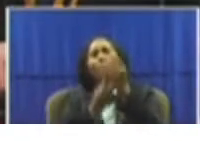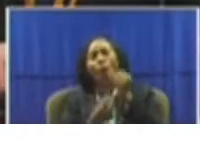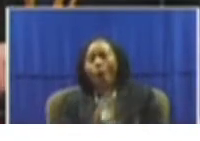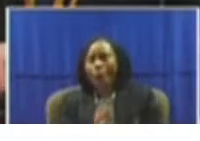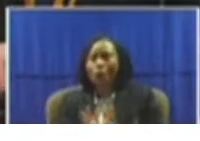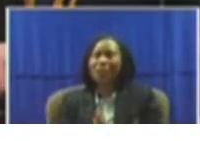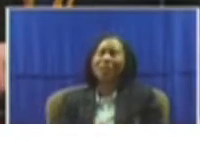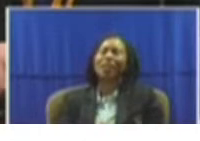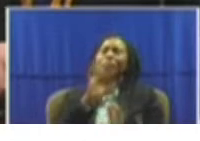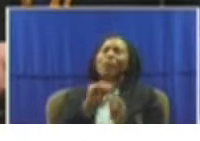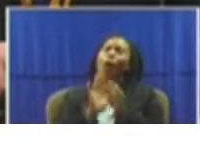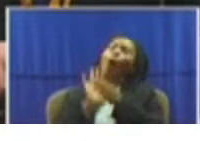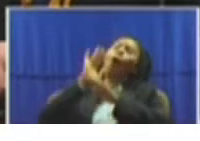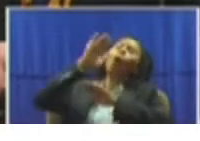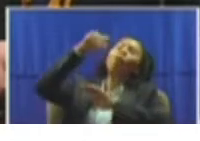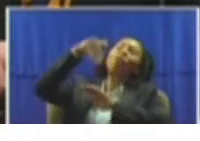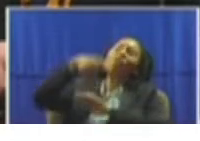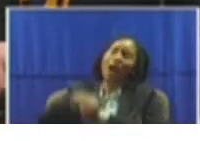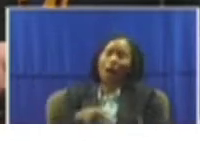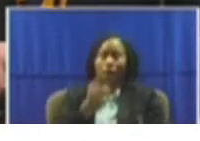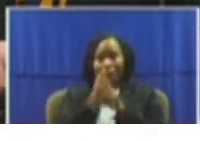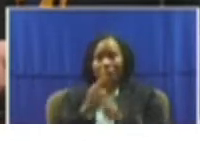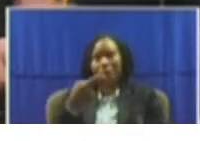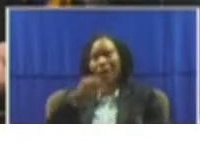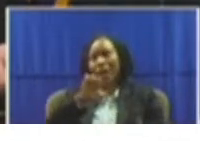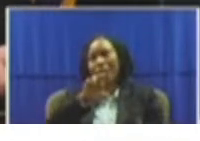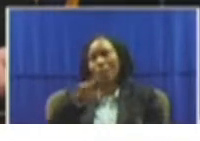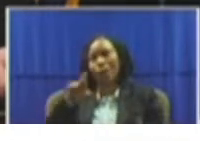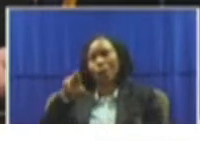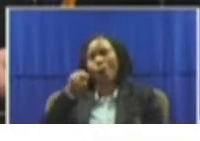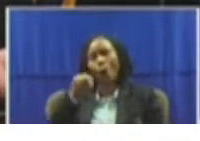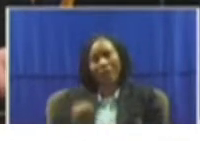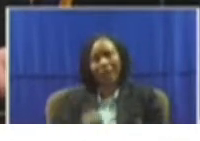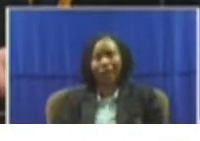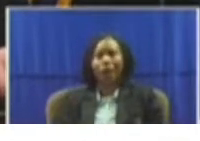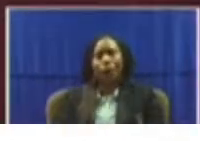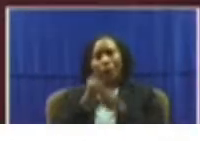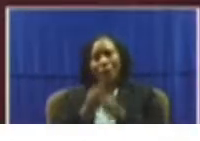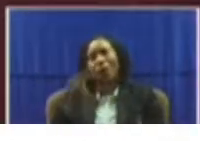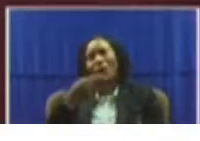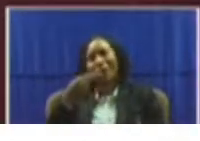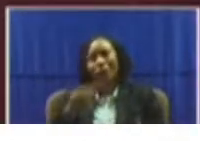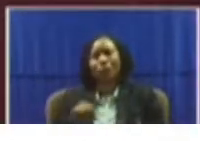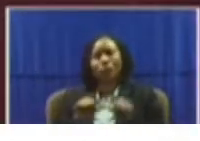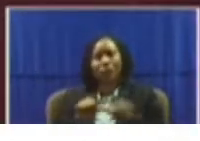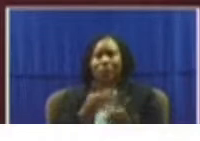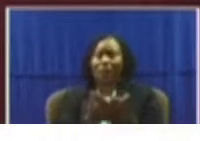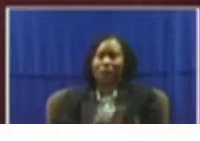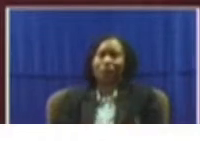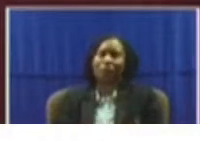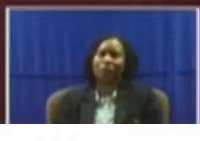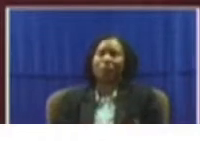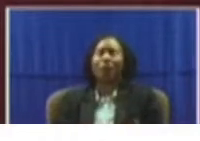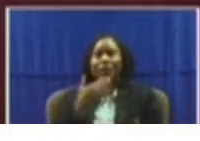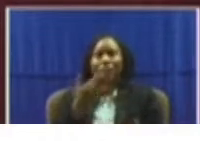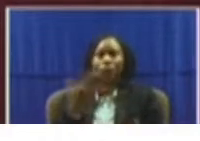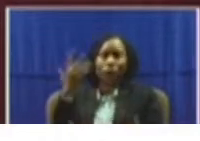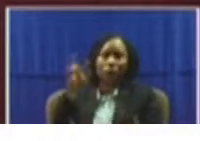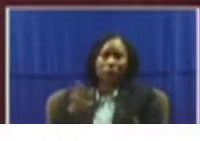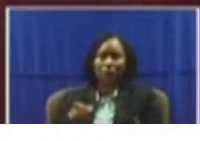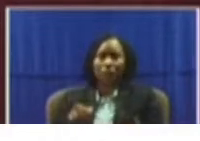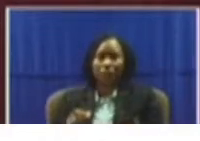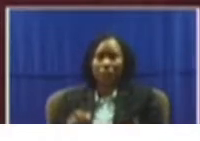Honorable Heron. Please. Honorable Heron, you may proceed. Thank you, Speaker. The opposition,